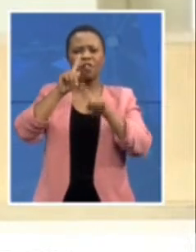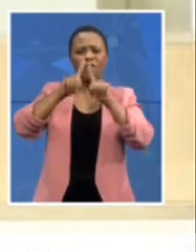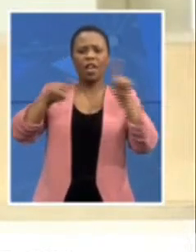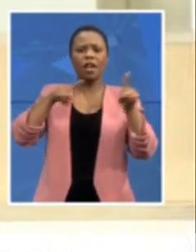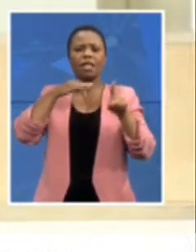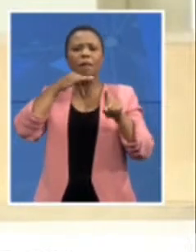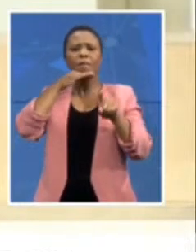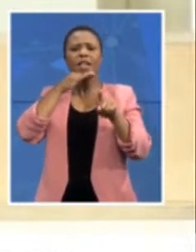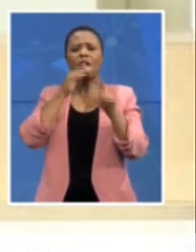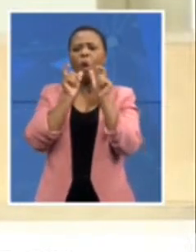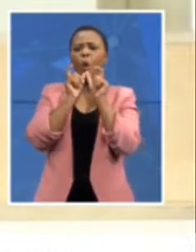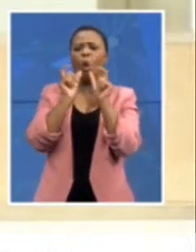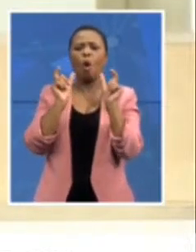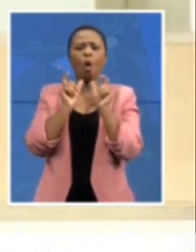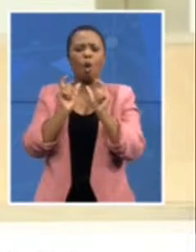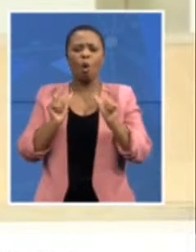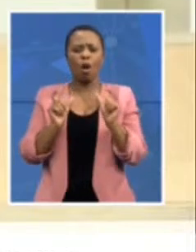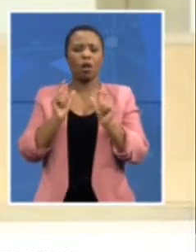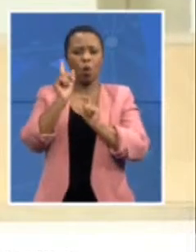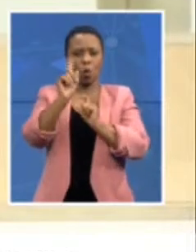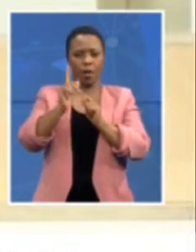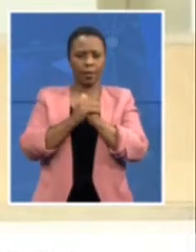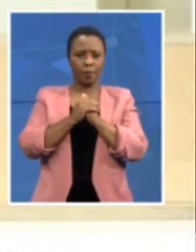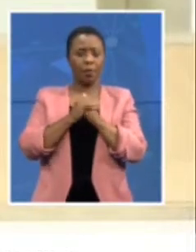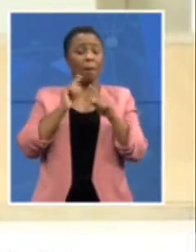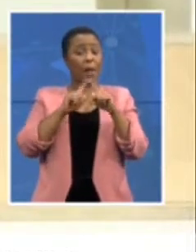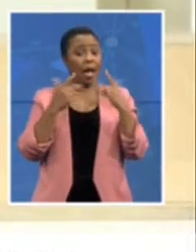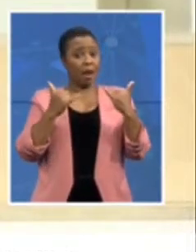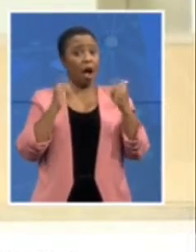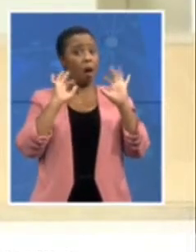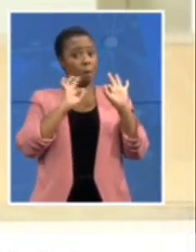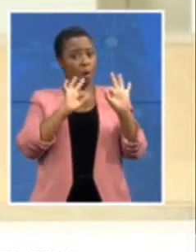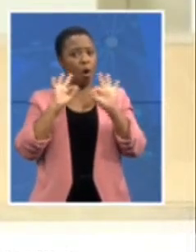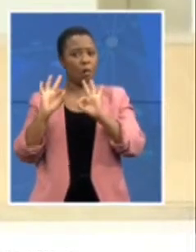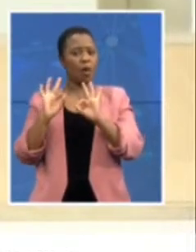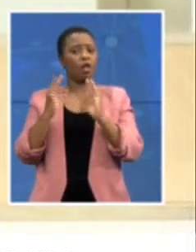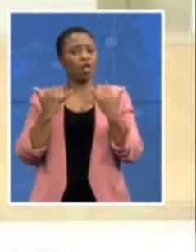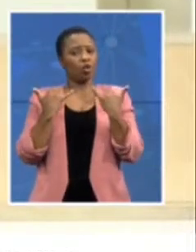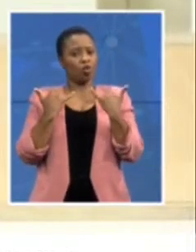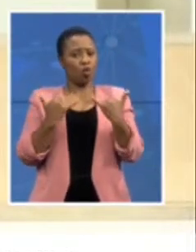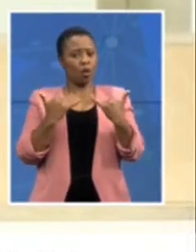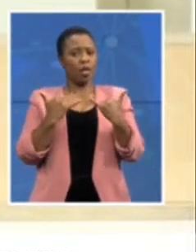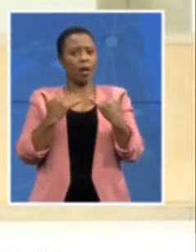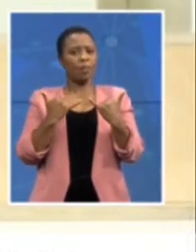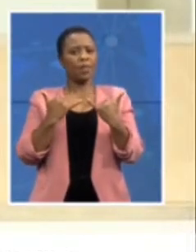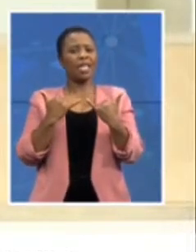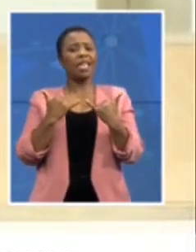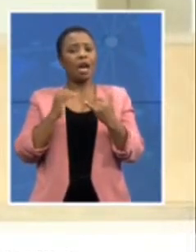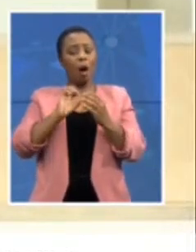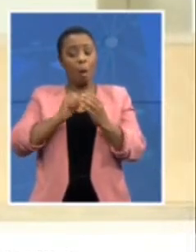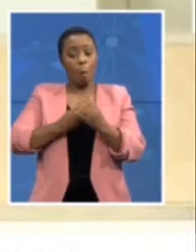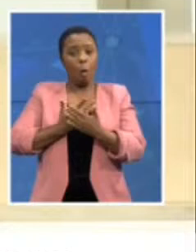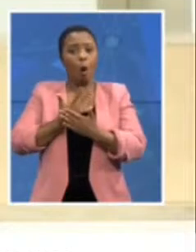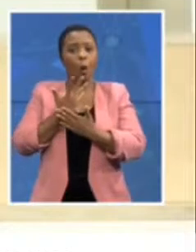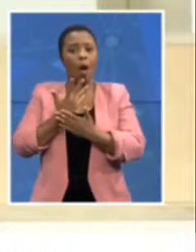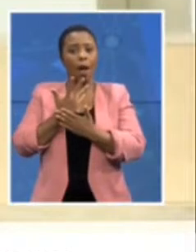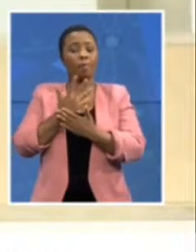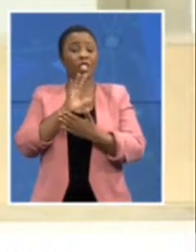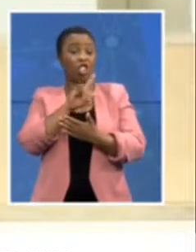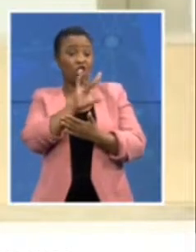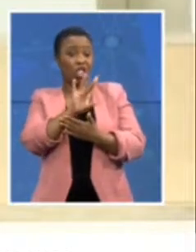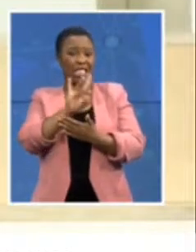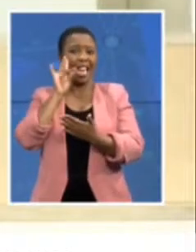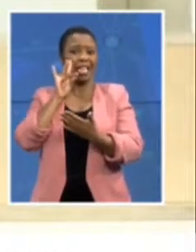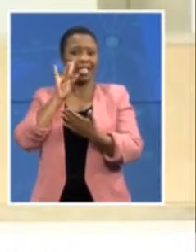that today, this is one of the poems that she selected to be read. And today it will be recited by one